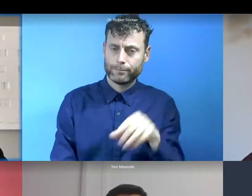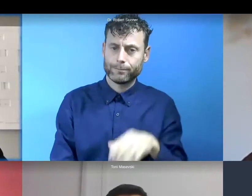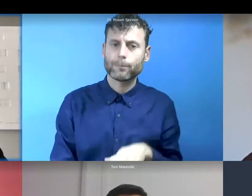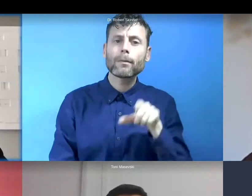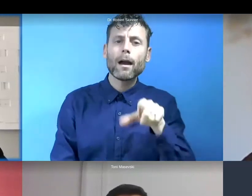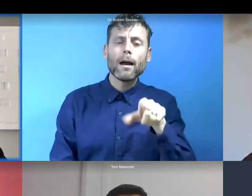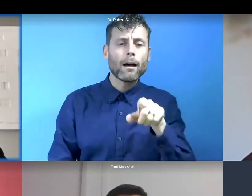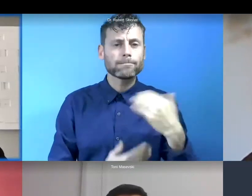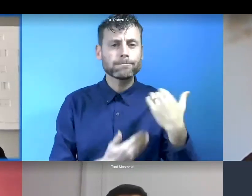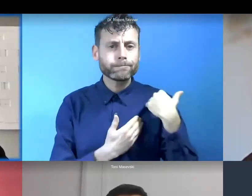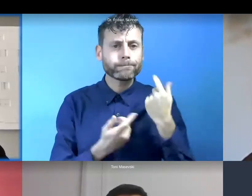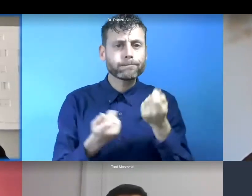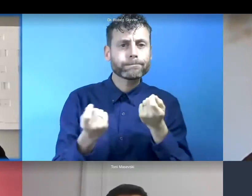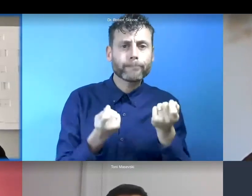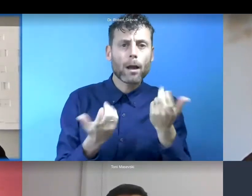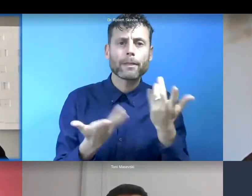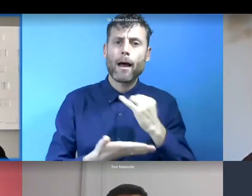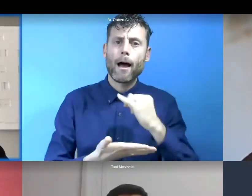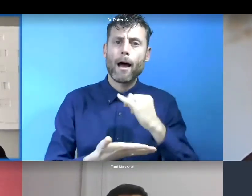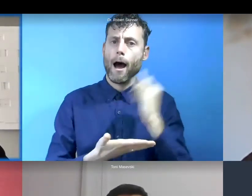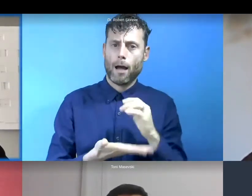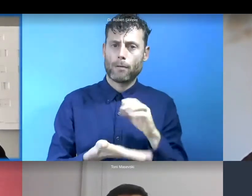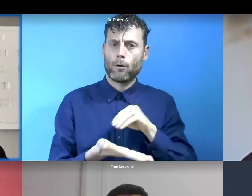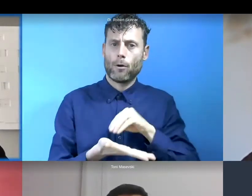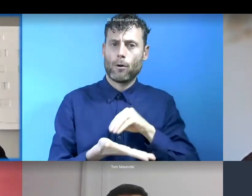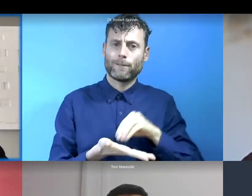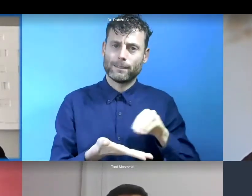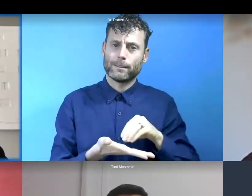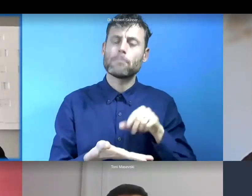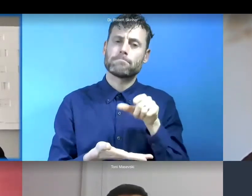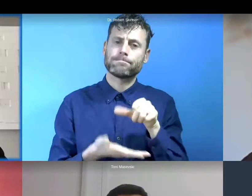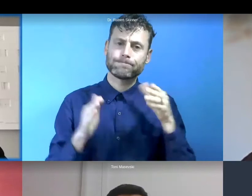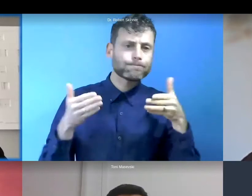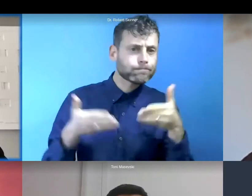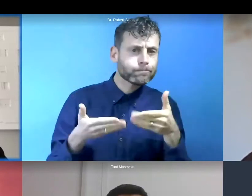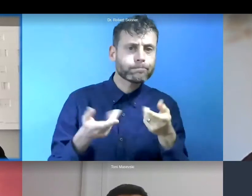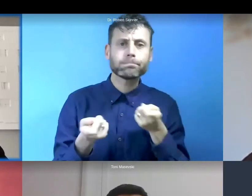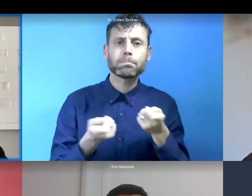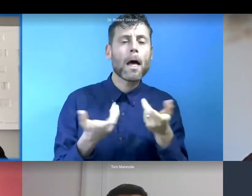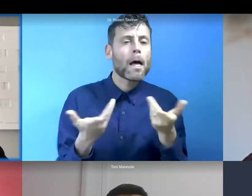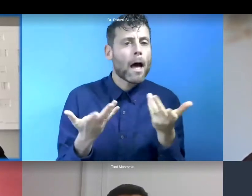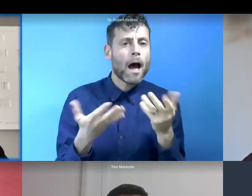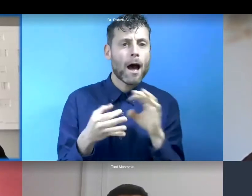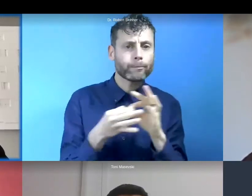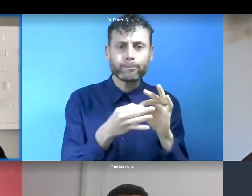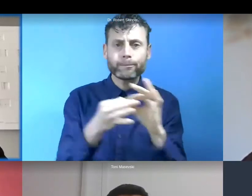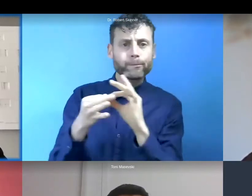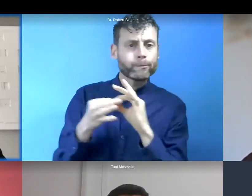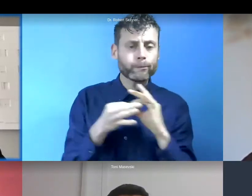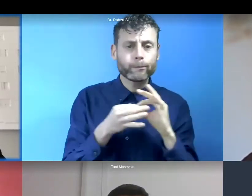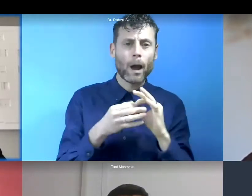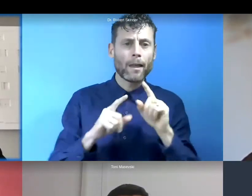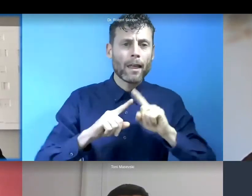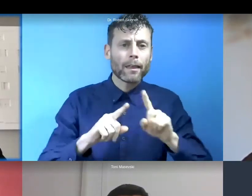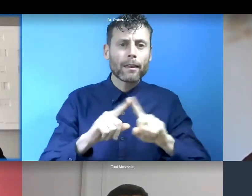Art Office, with a focus also on the coordination of civic cultural system